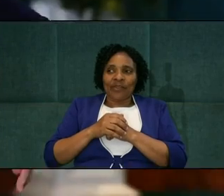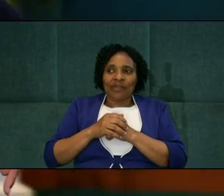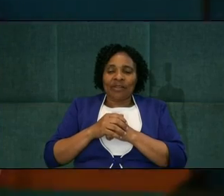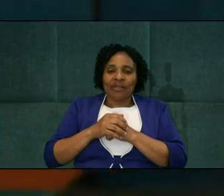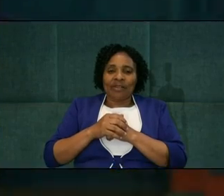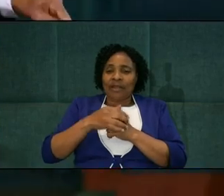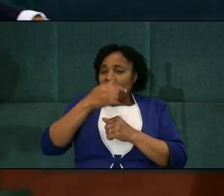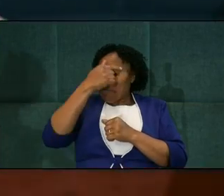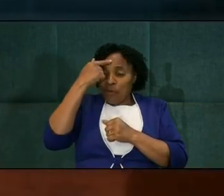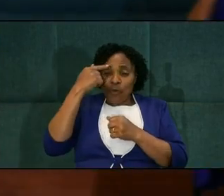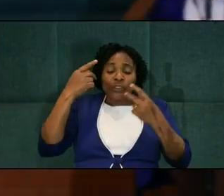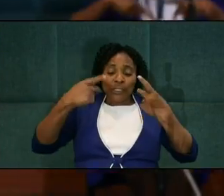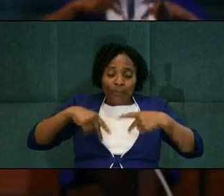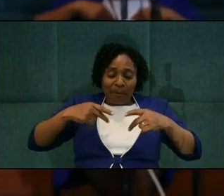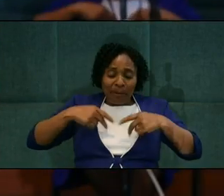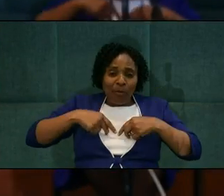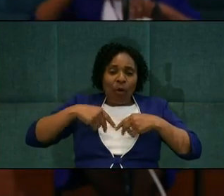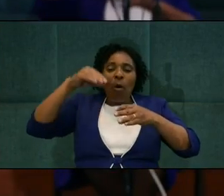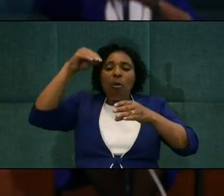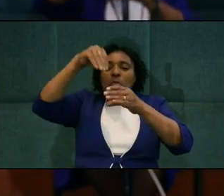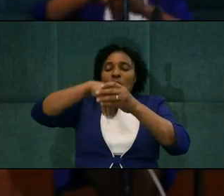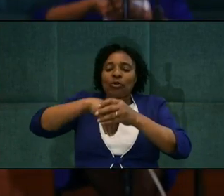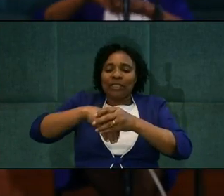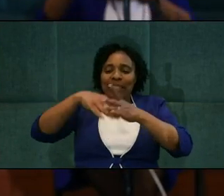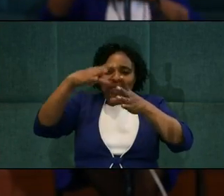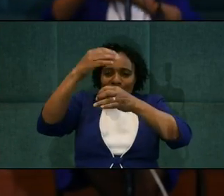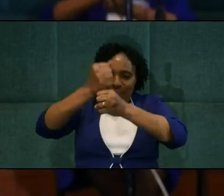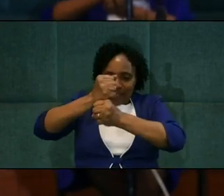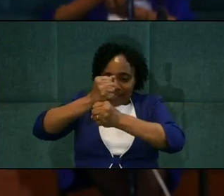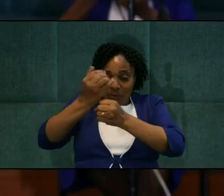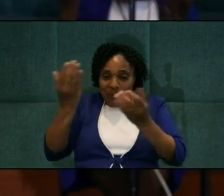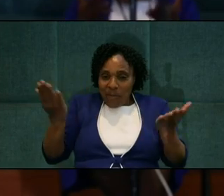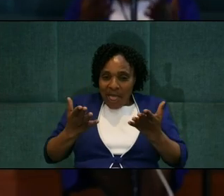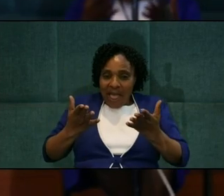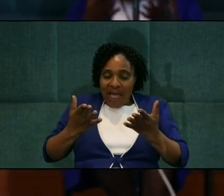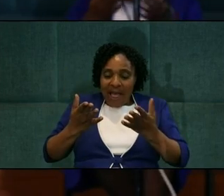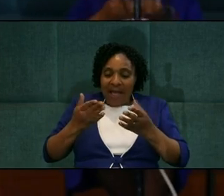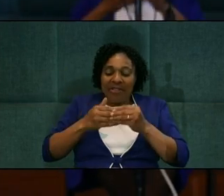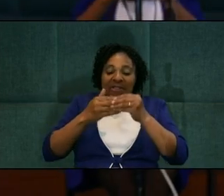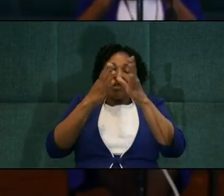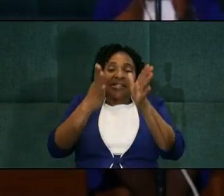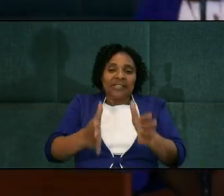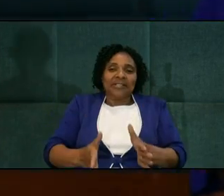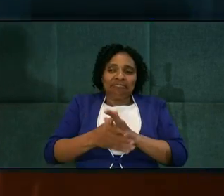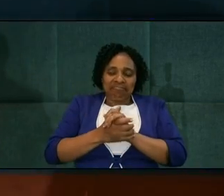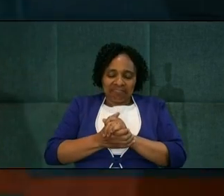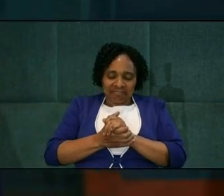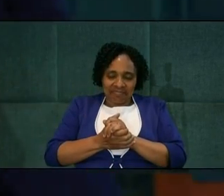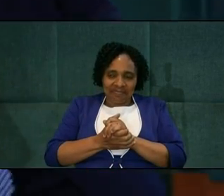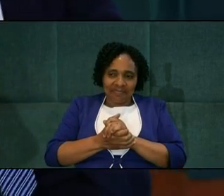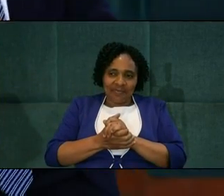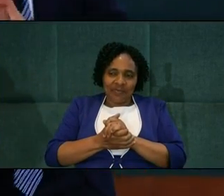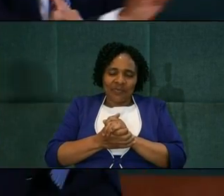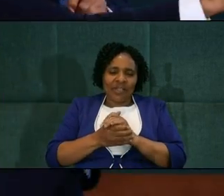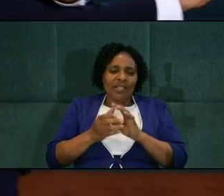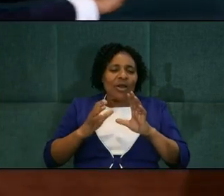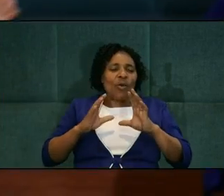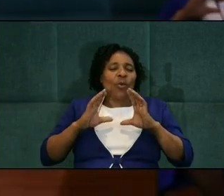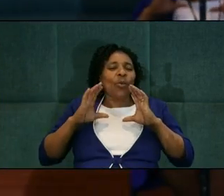And because the people put their trust in the leaders,